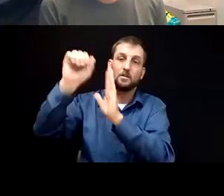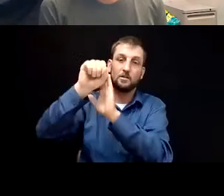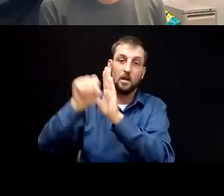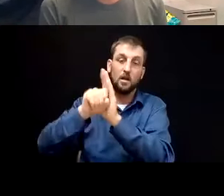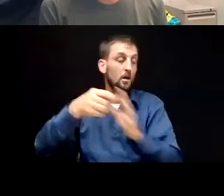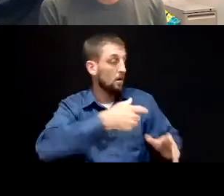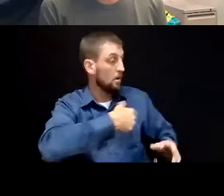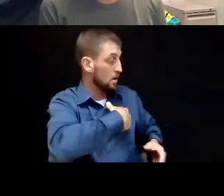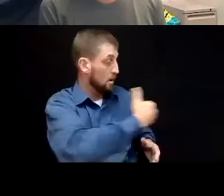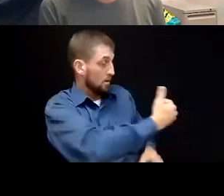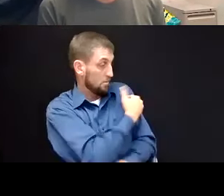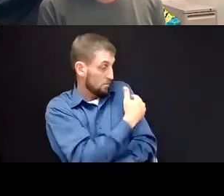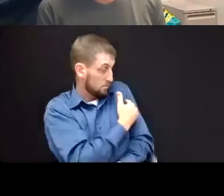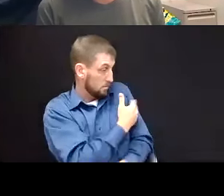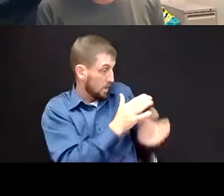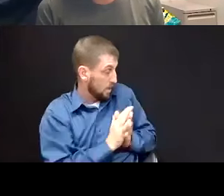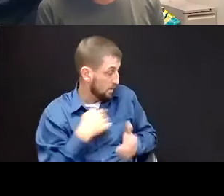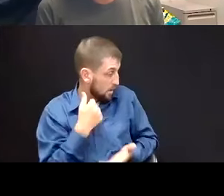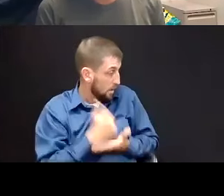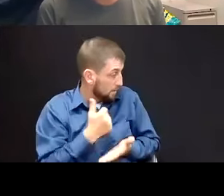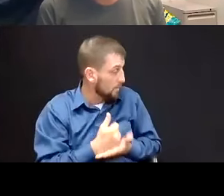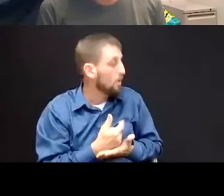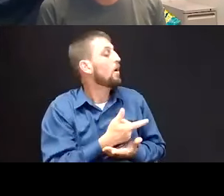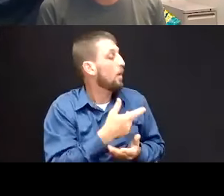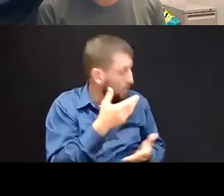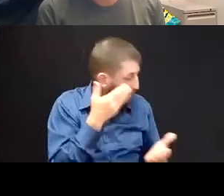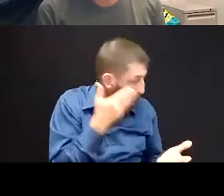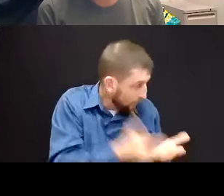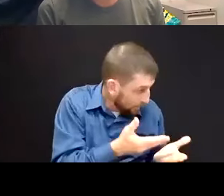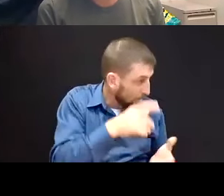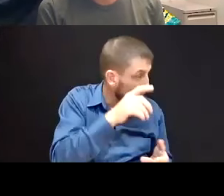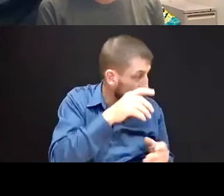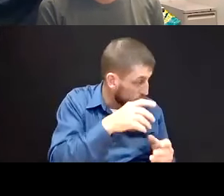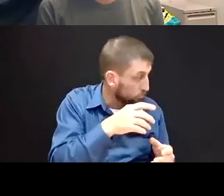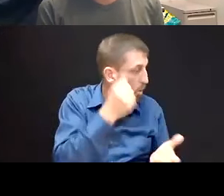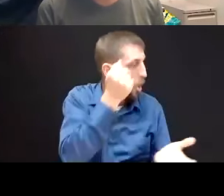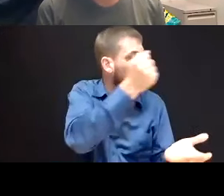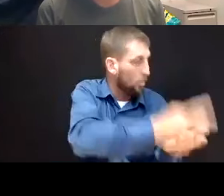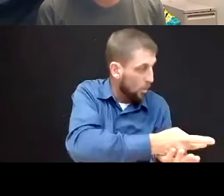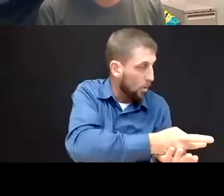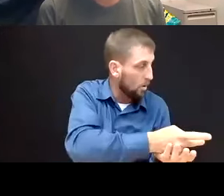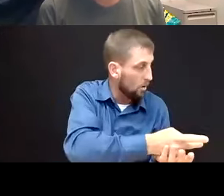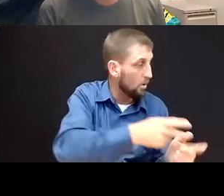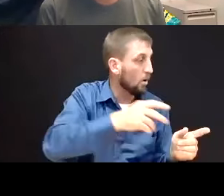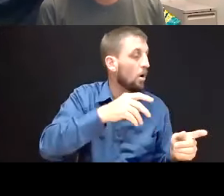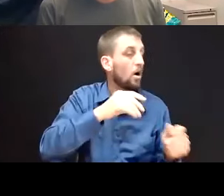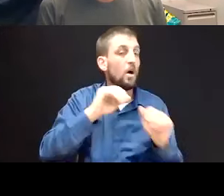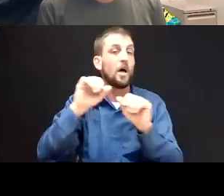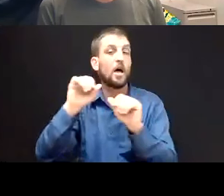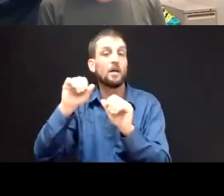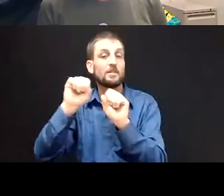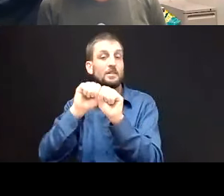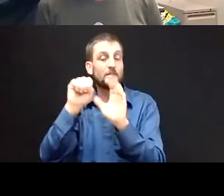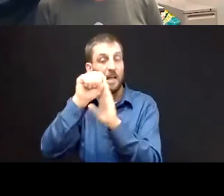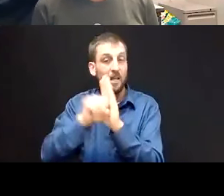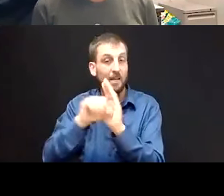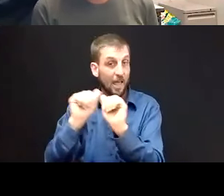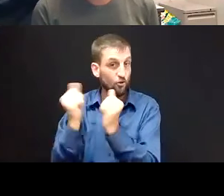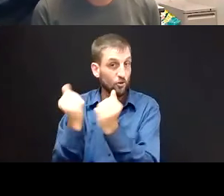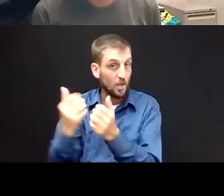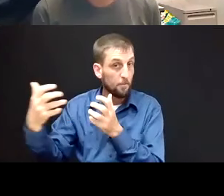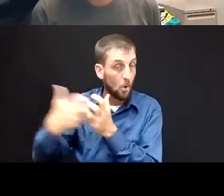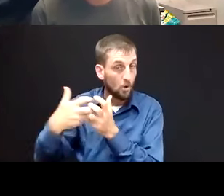them, and we can go to another parish to get resources. We can go to our state agency partners. We can go to